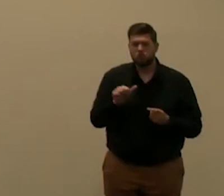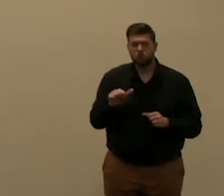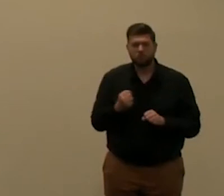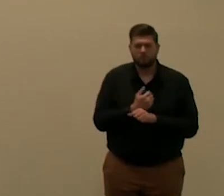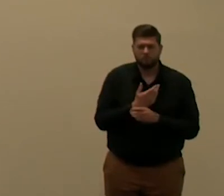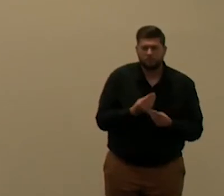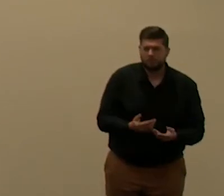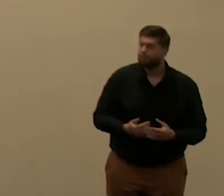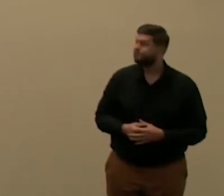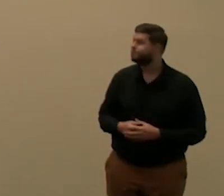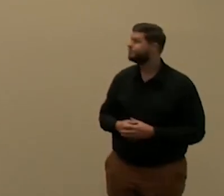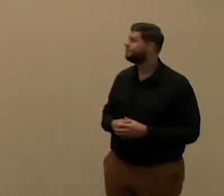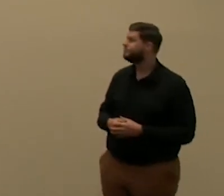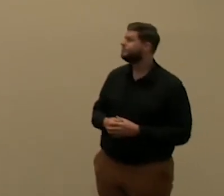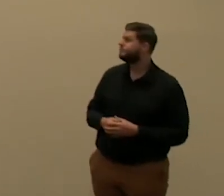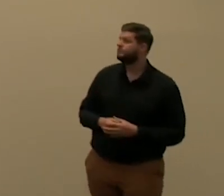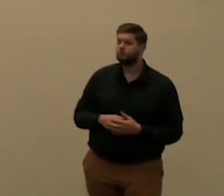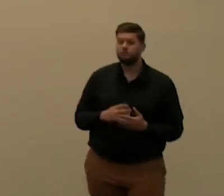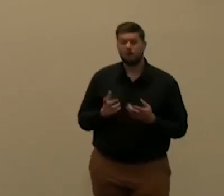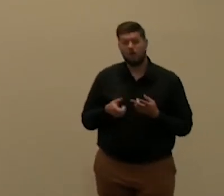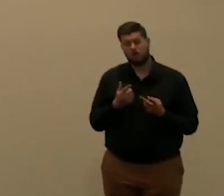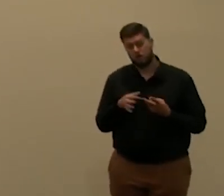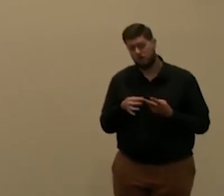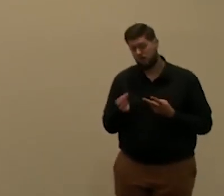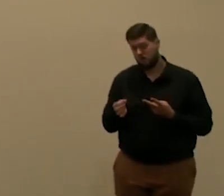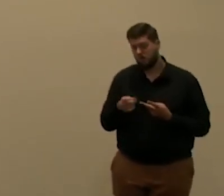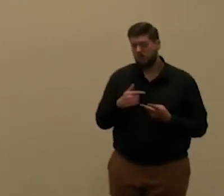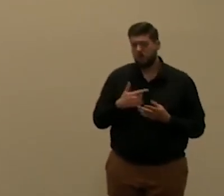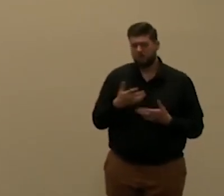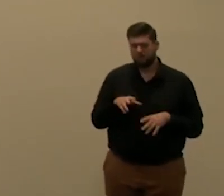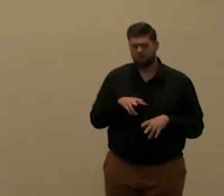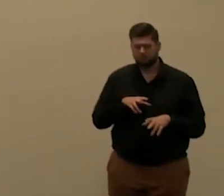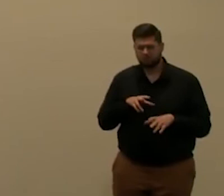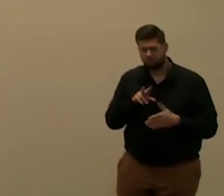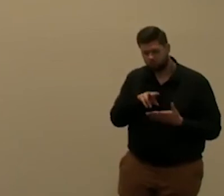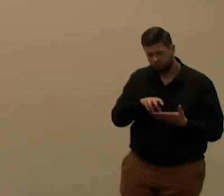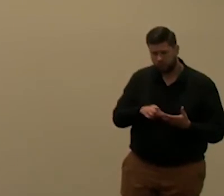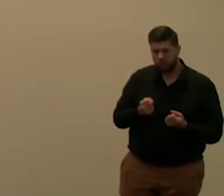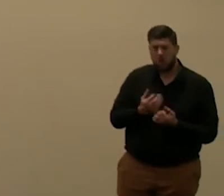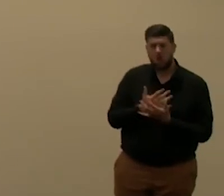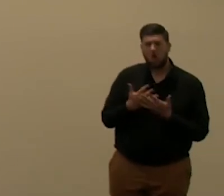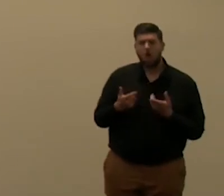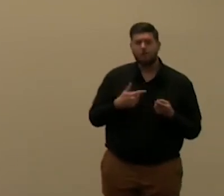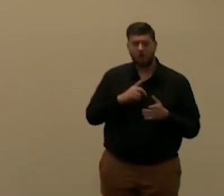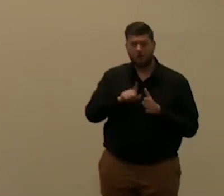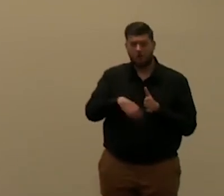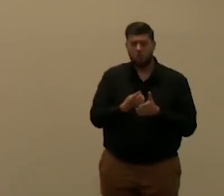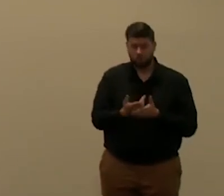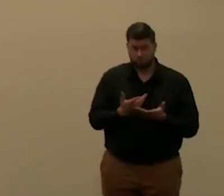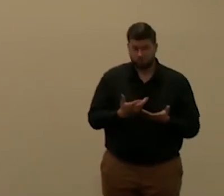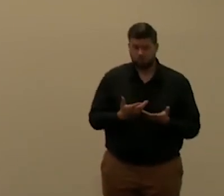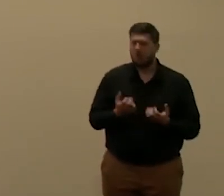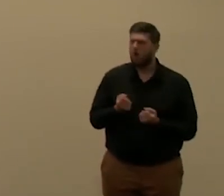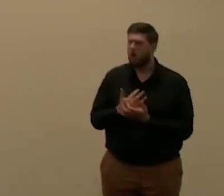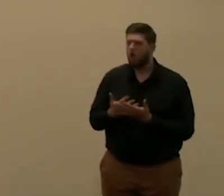Another thing that is being tracked is how many hours and how many attendees do we have